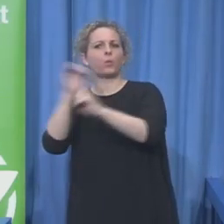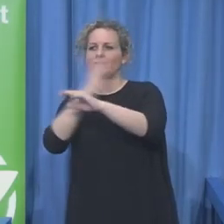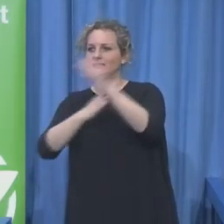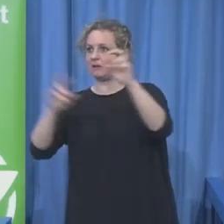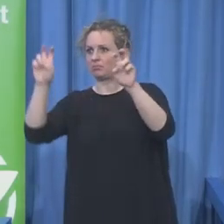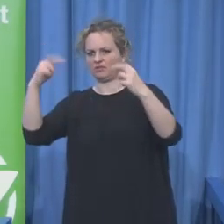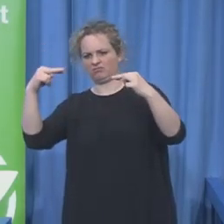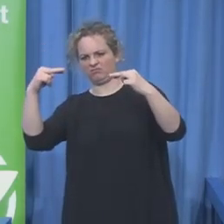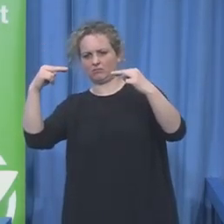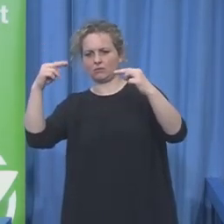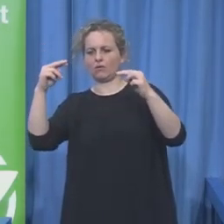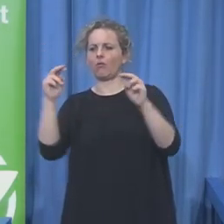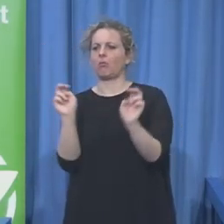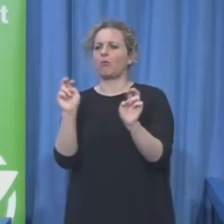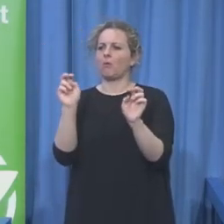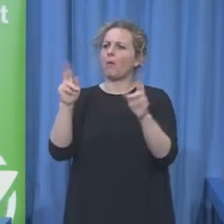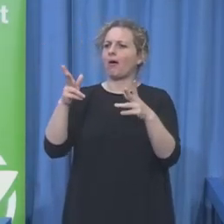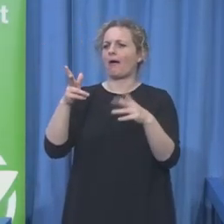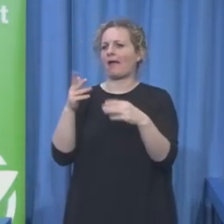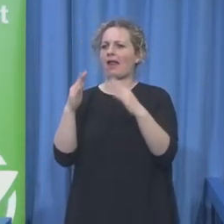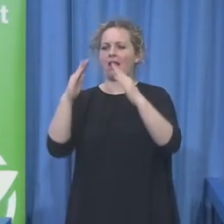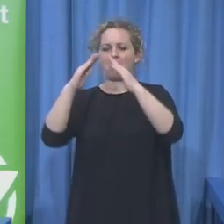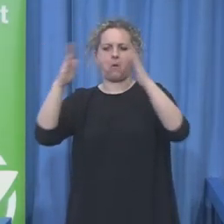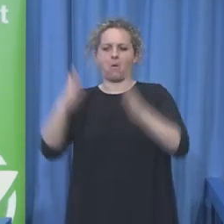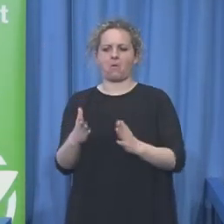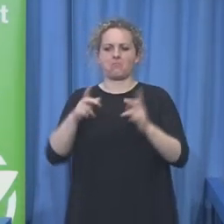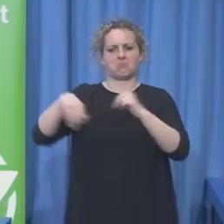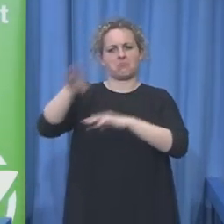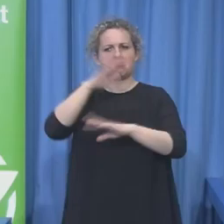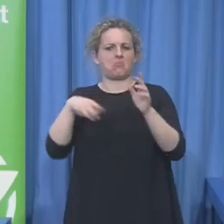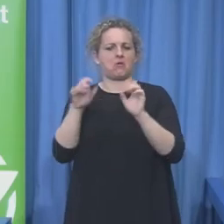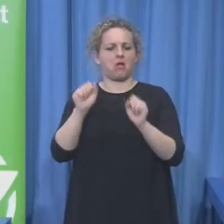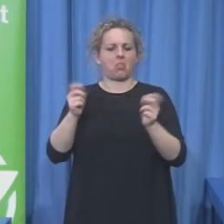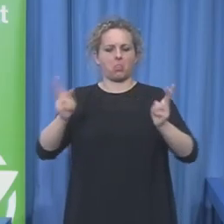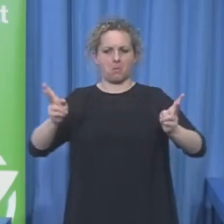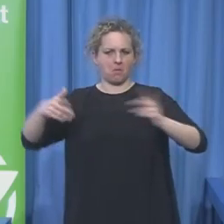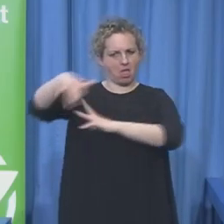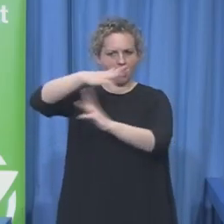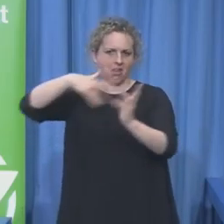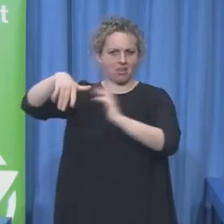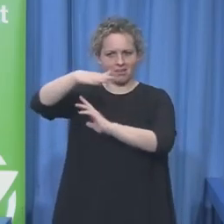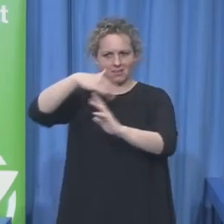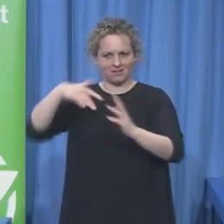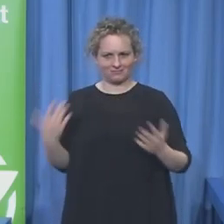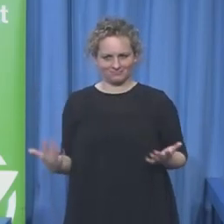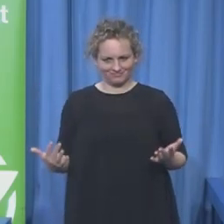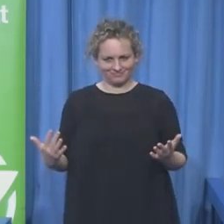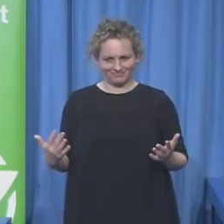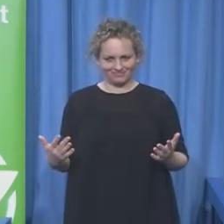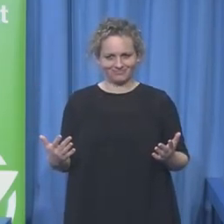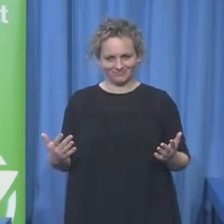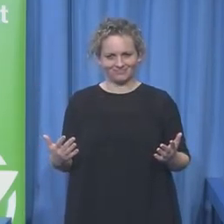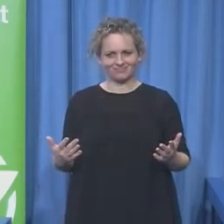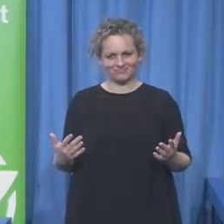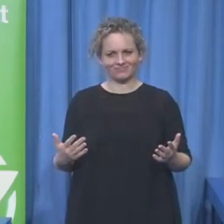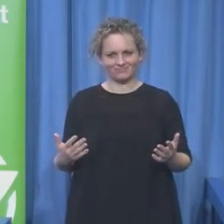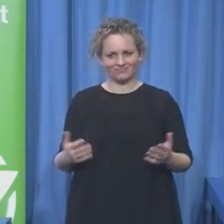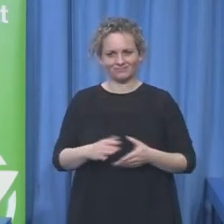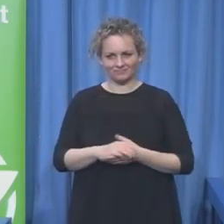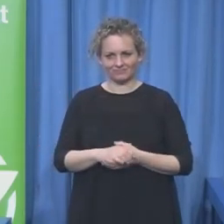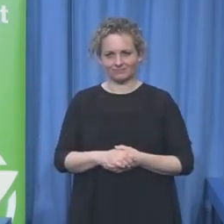another human being level. It is very important to know the person because you can discover the abilities, the capabilities,